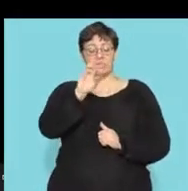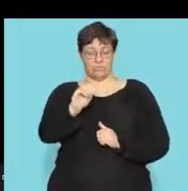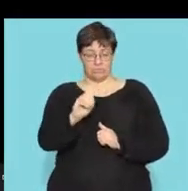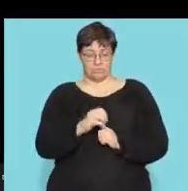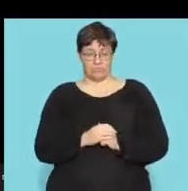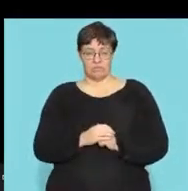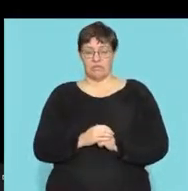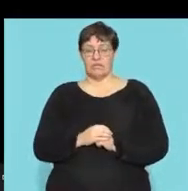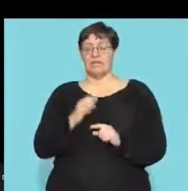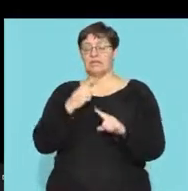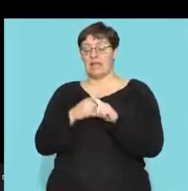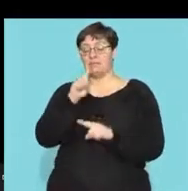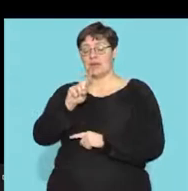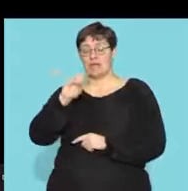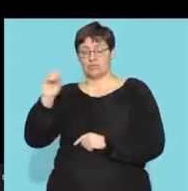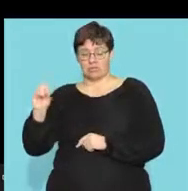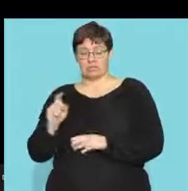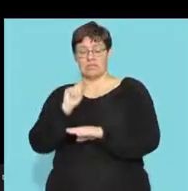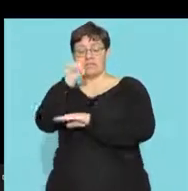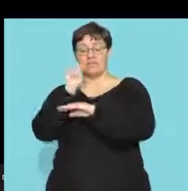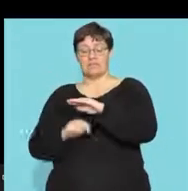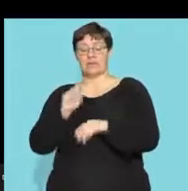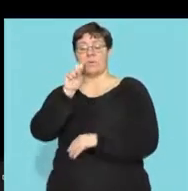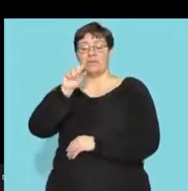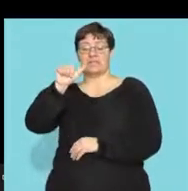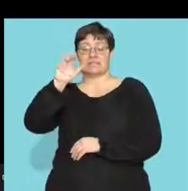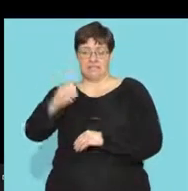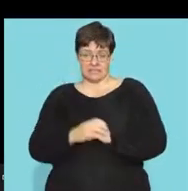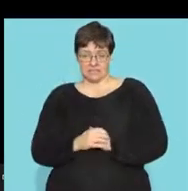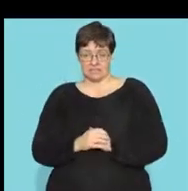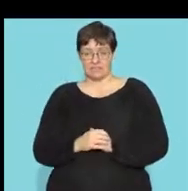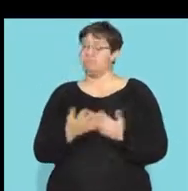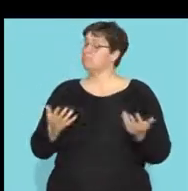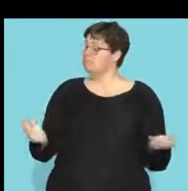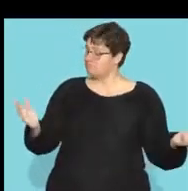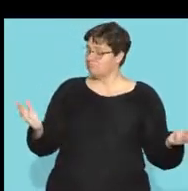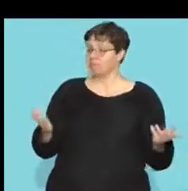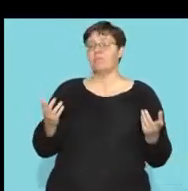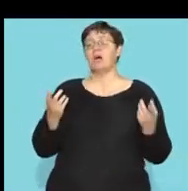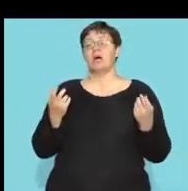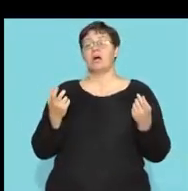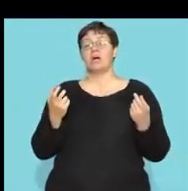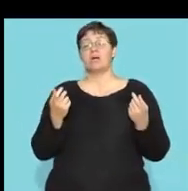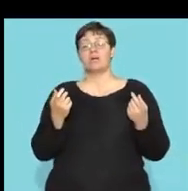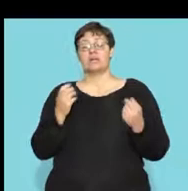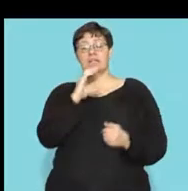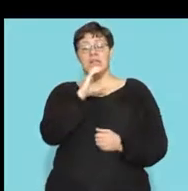9920 times 100 divided by 160, and voila, we have our cost price